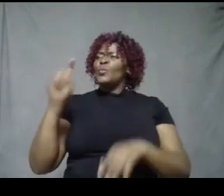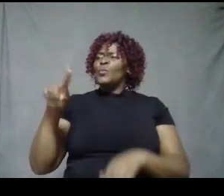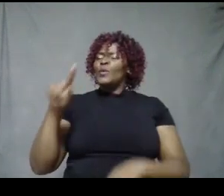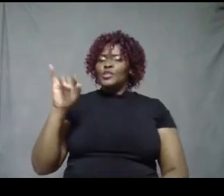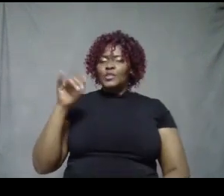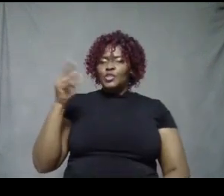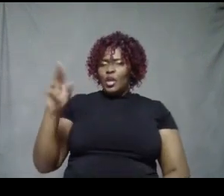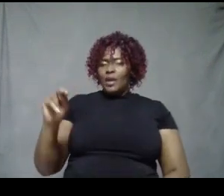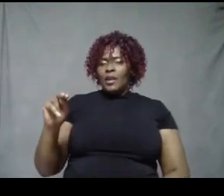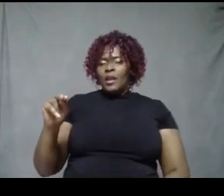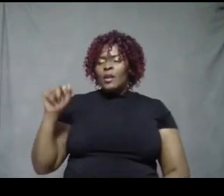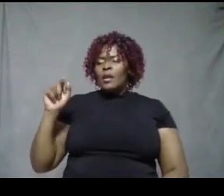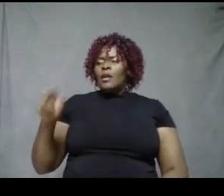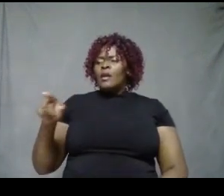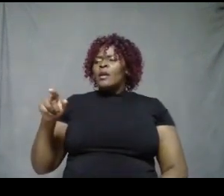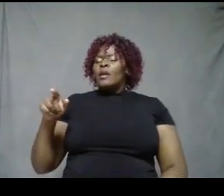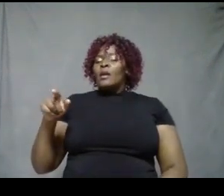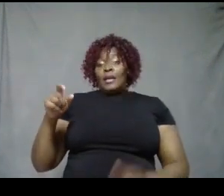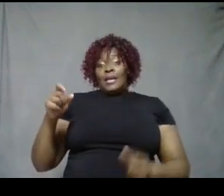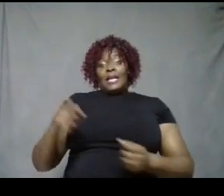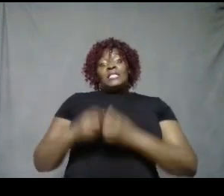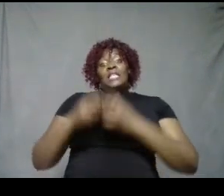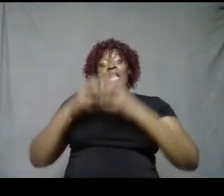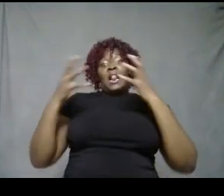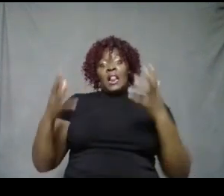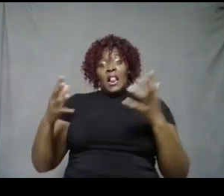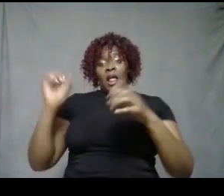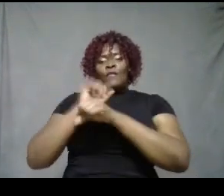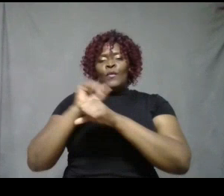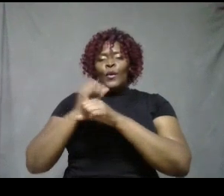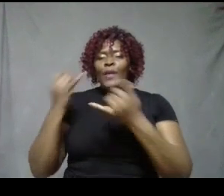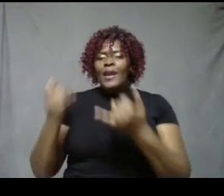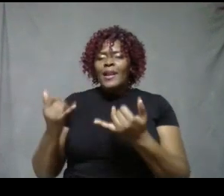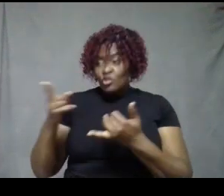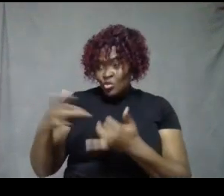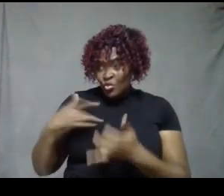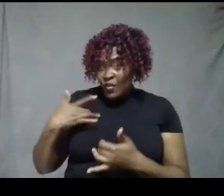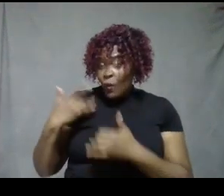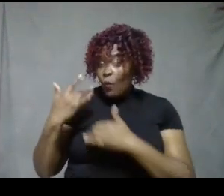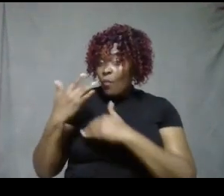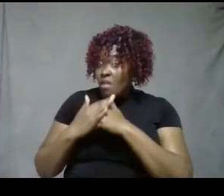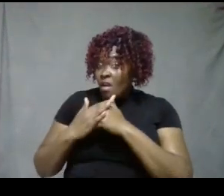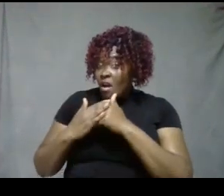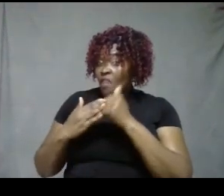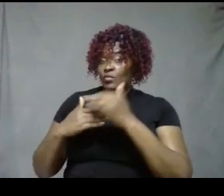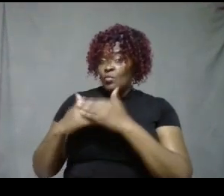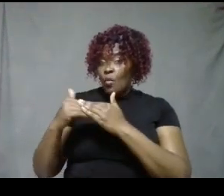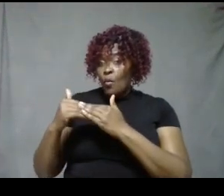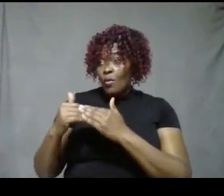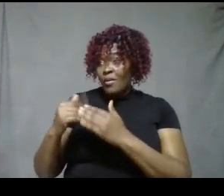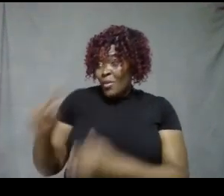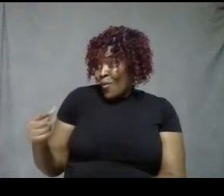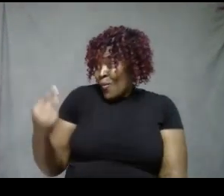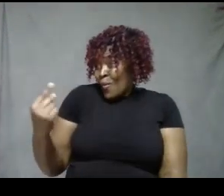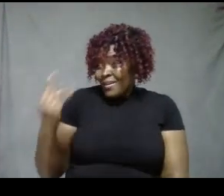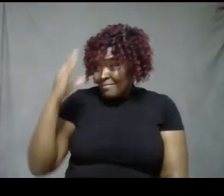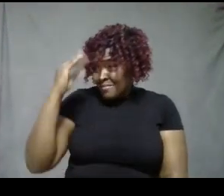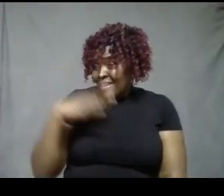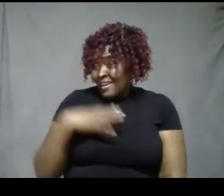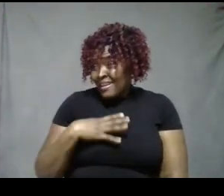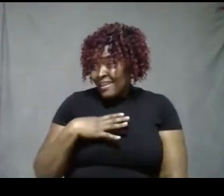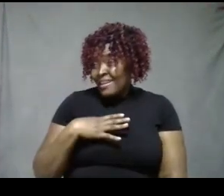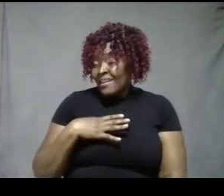is a lot of work right now. Do you feel comfortable being the one-man show? I know